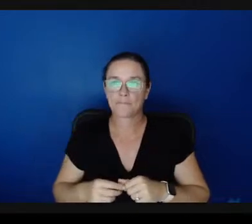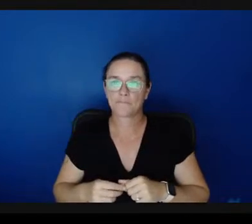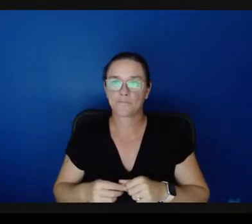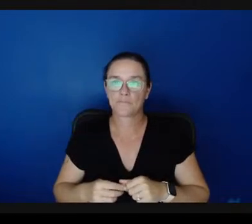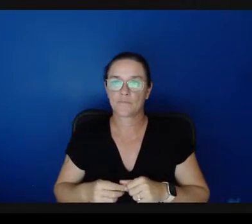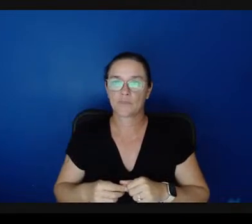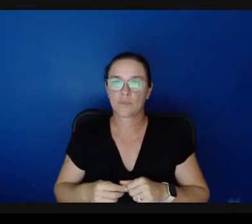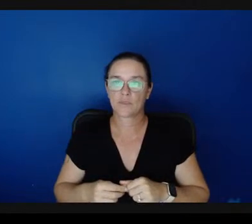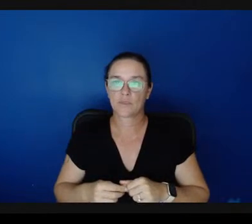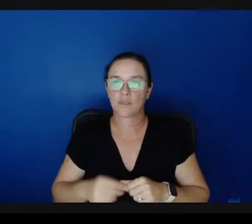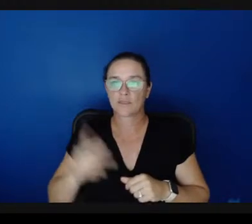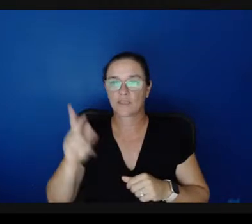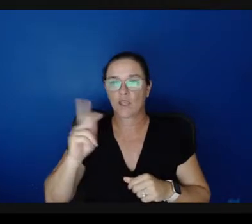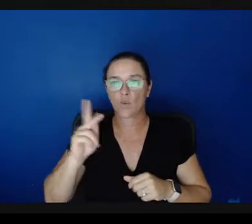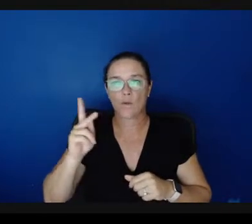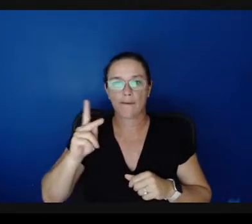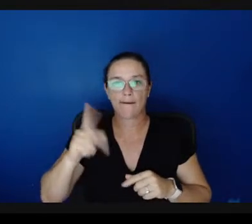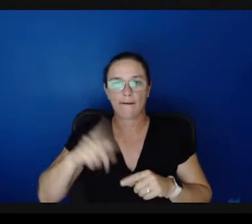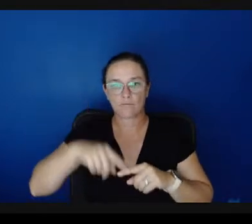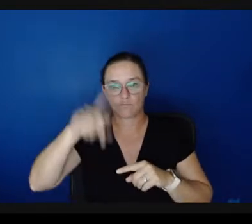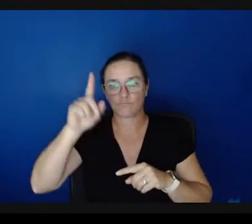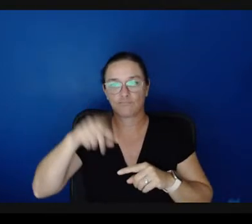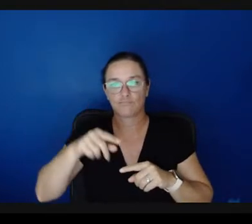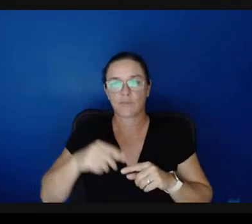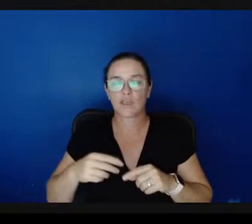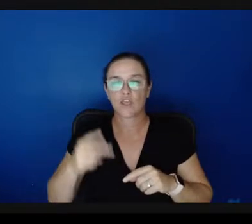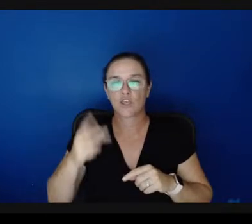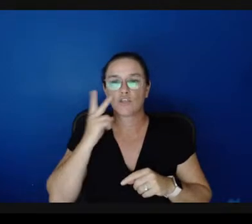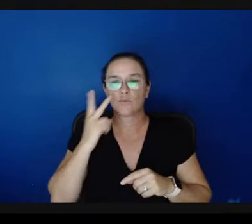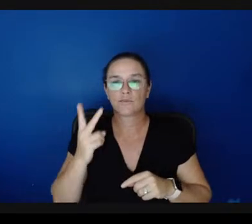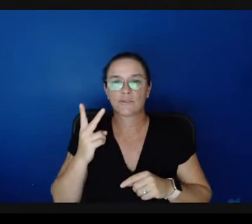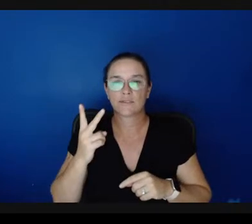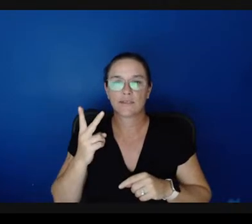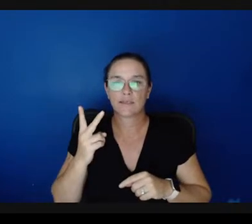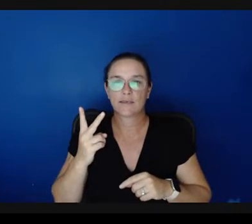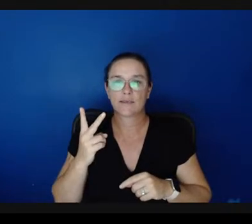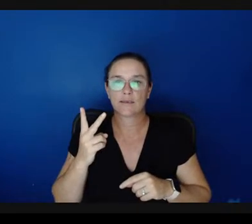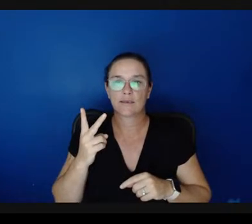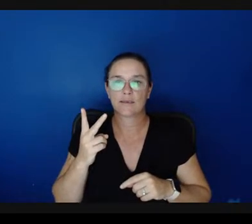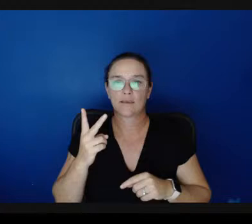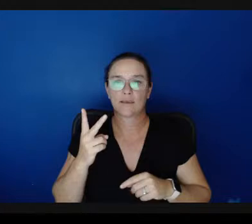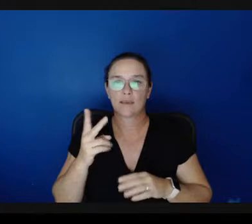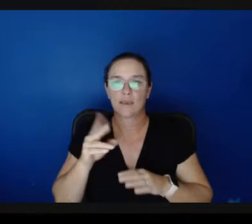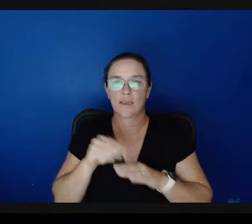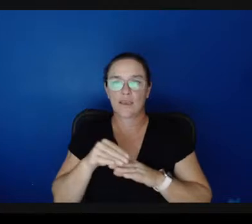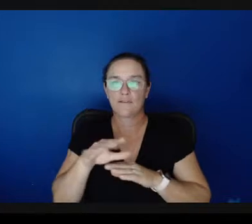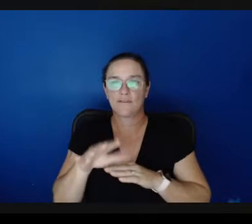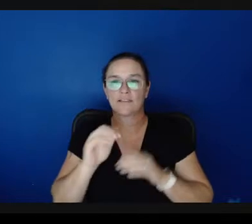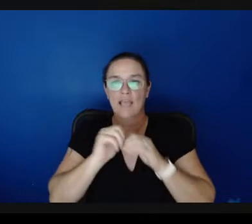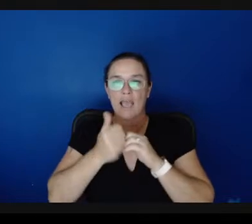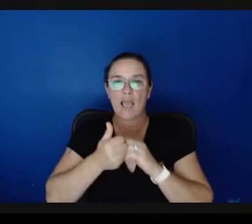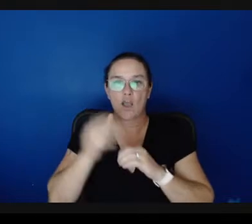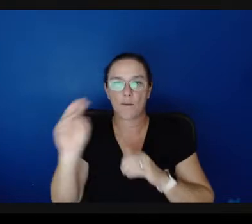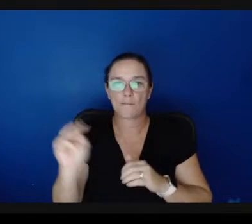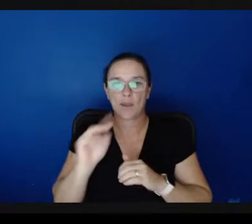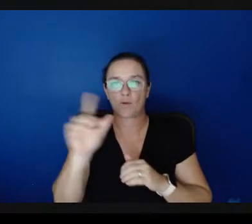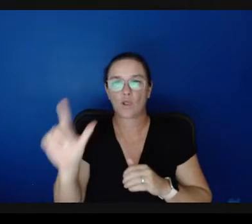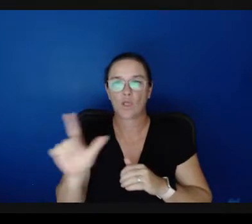right, Kilauea here, you actually see that affects how Mauna Loa,